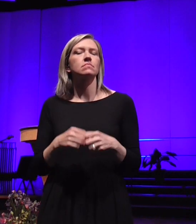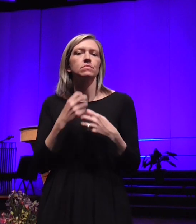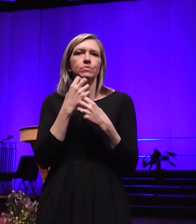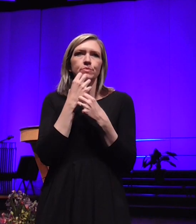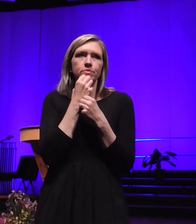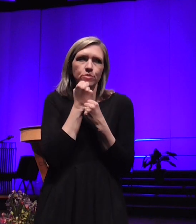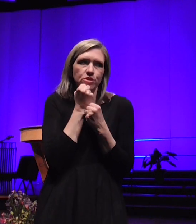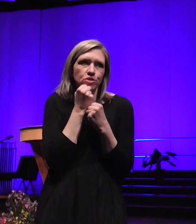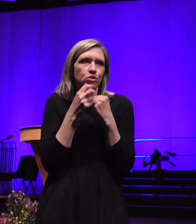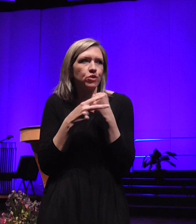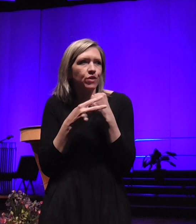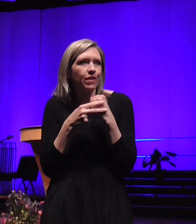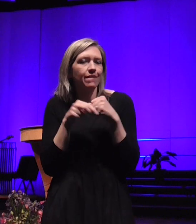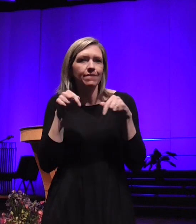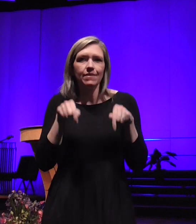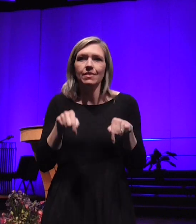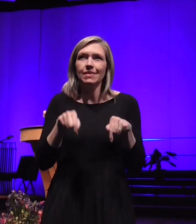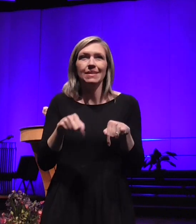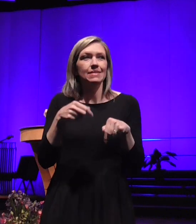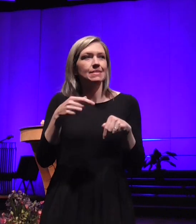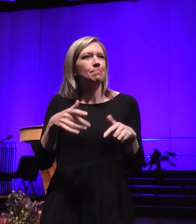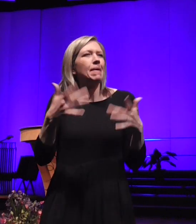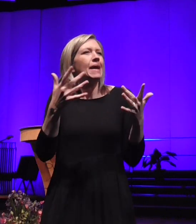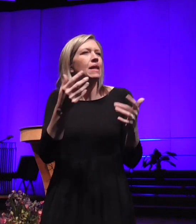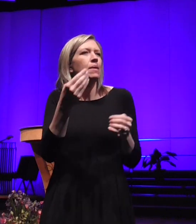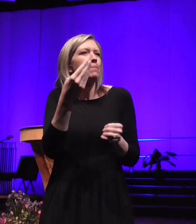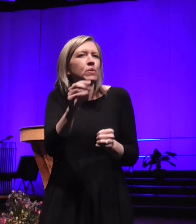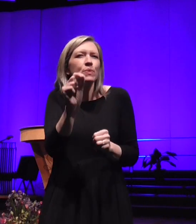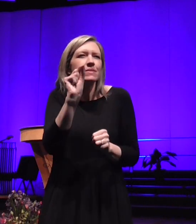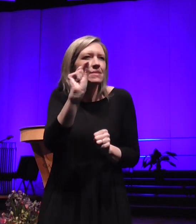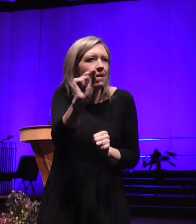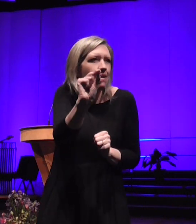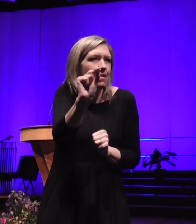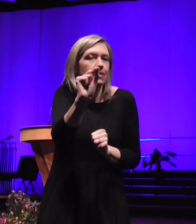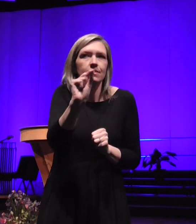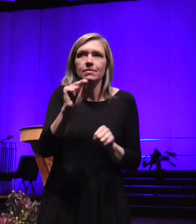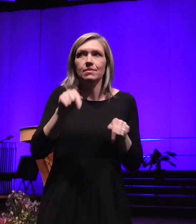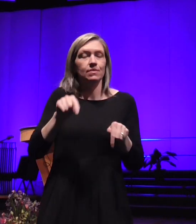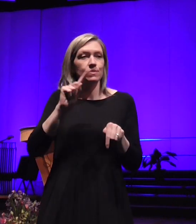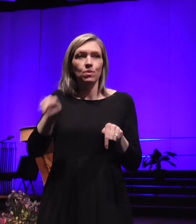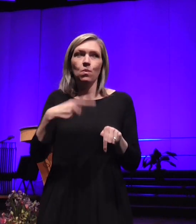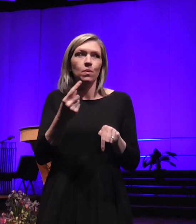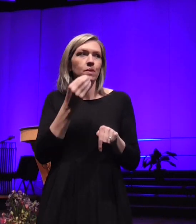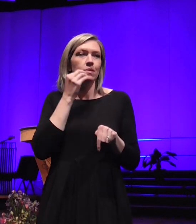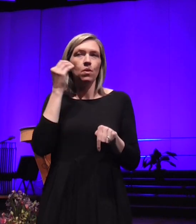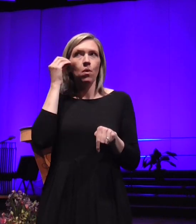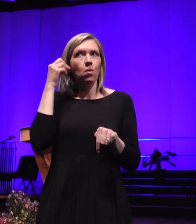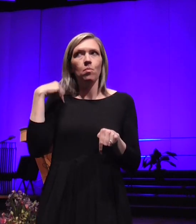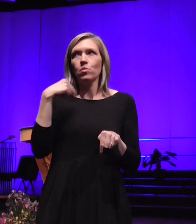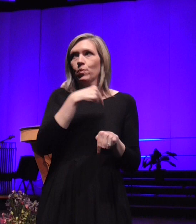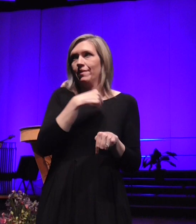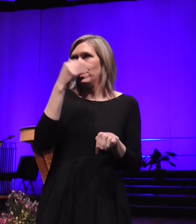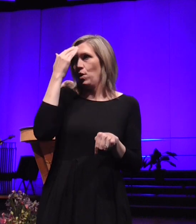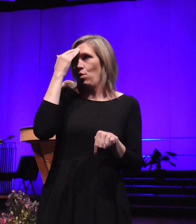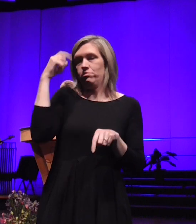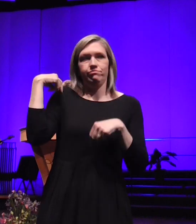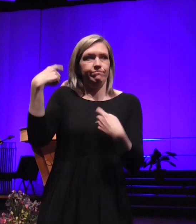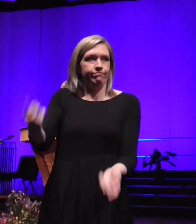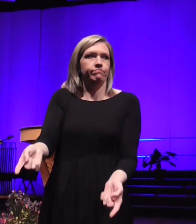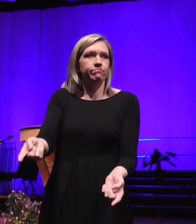Preserve and cherish the pale blue dot, the only home we've ever